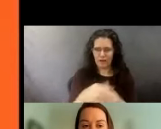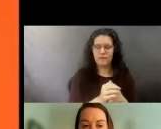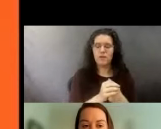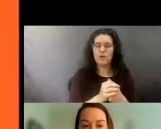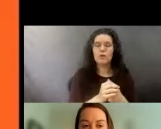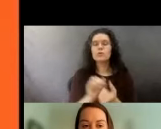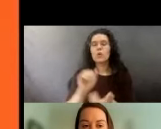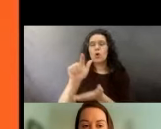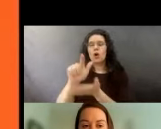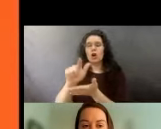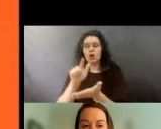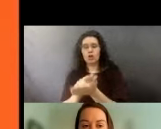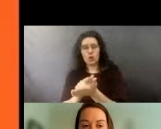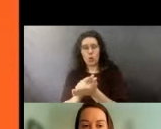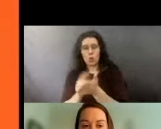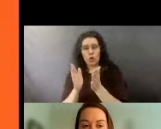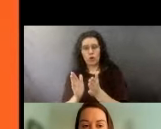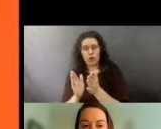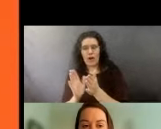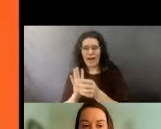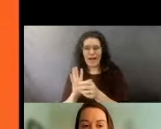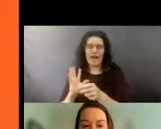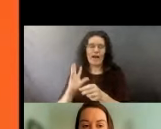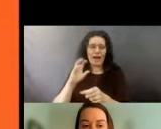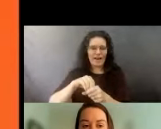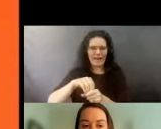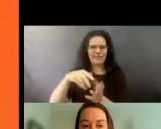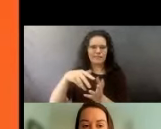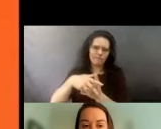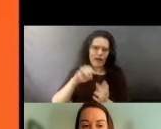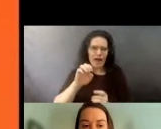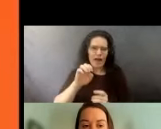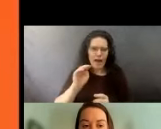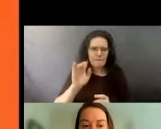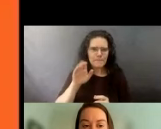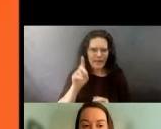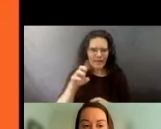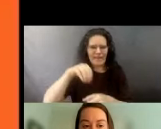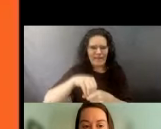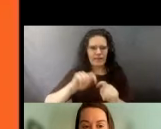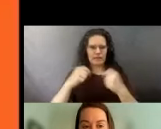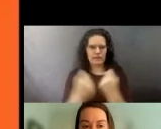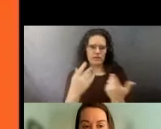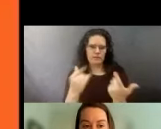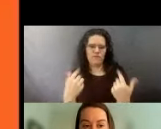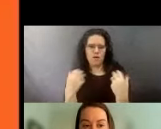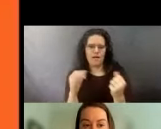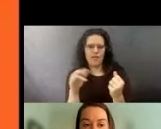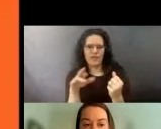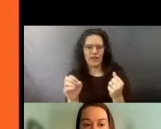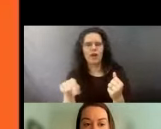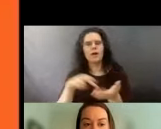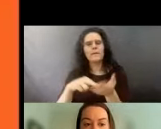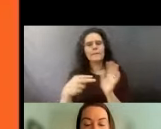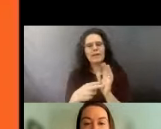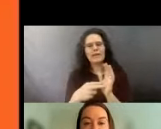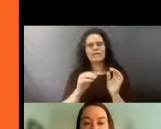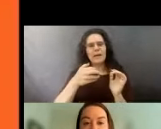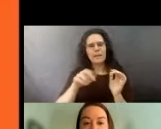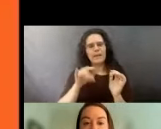of the healthcare teams, MLPs are engaging in legal assistance. That's the direct legal assistance to help those